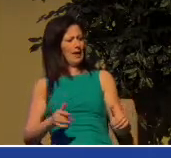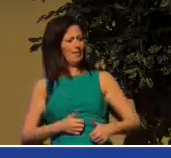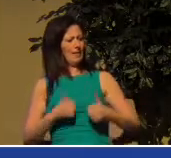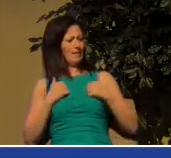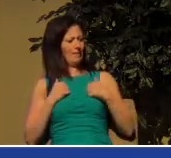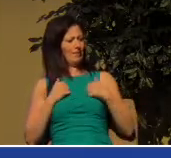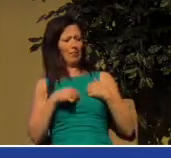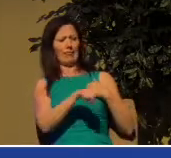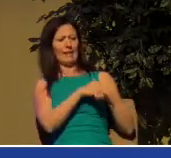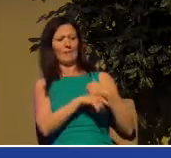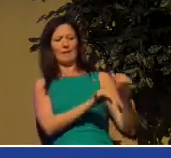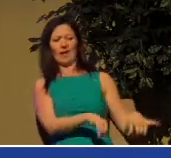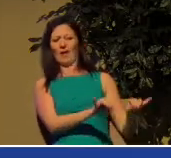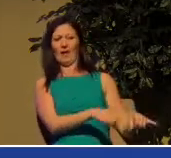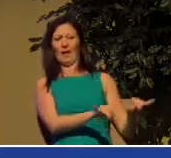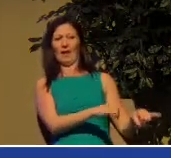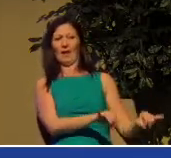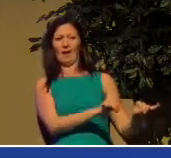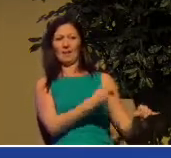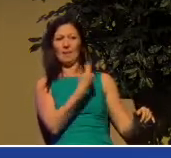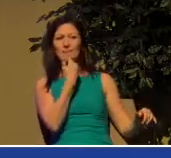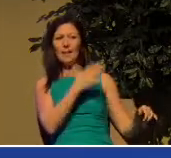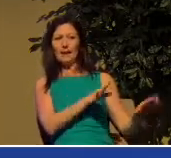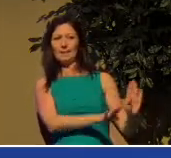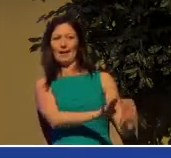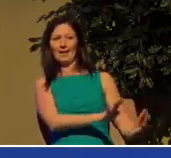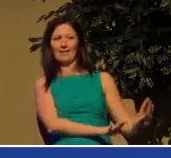stuff and gives them an opportunity